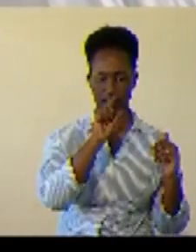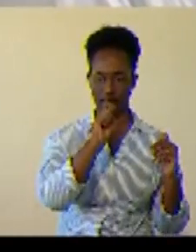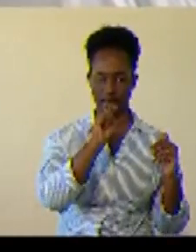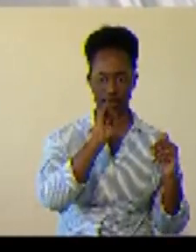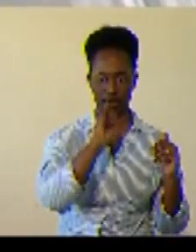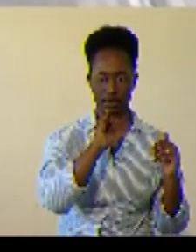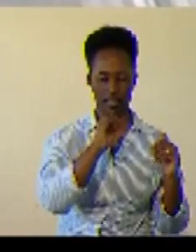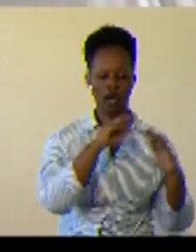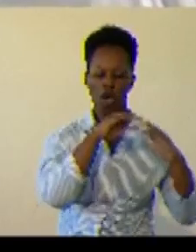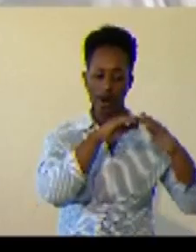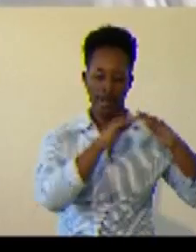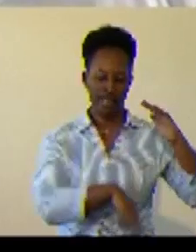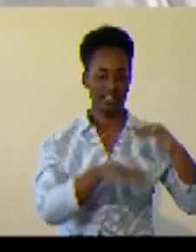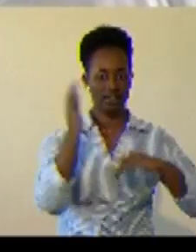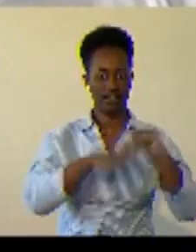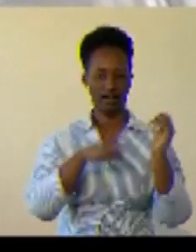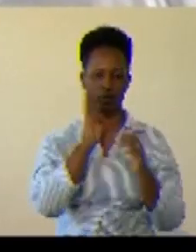a hissing sound.